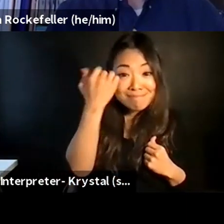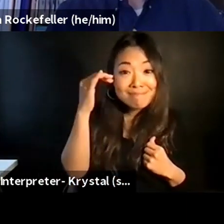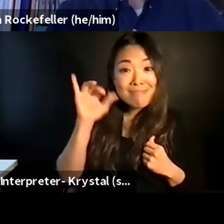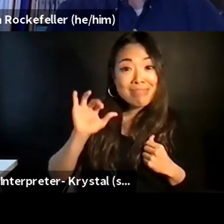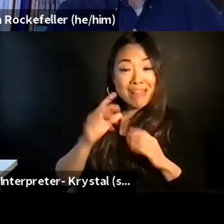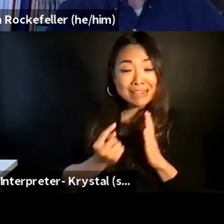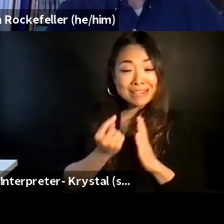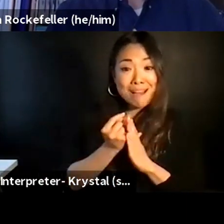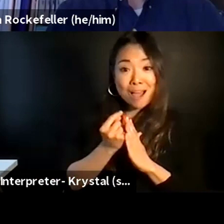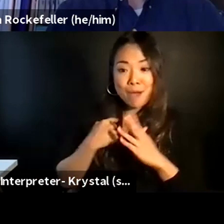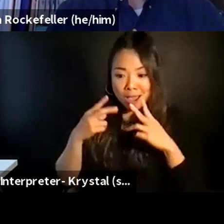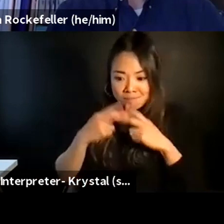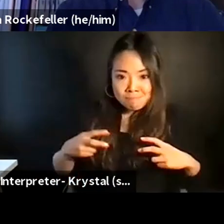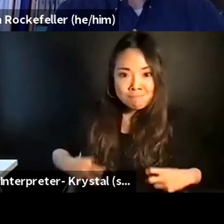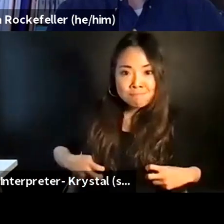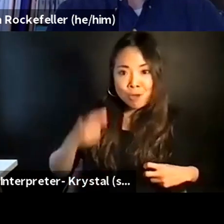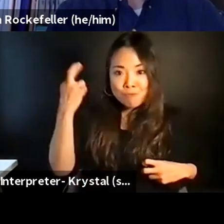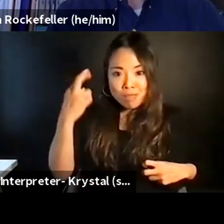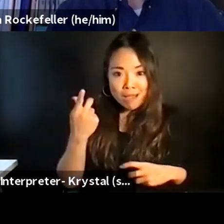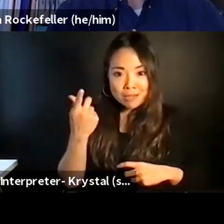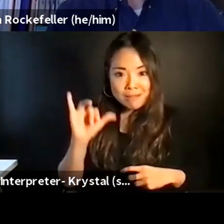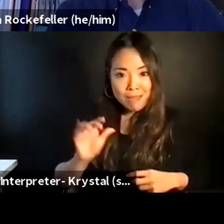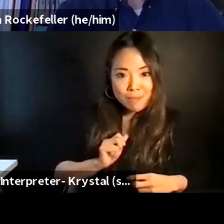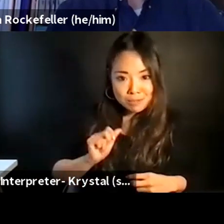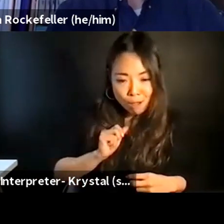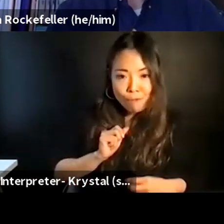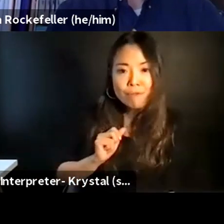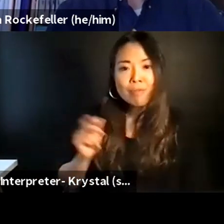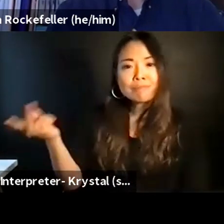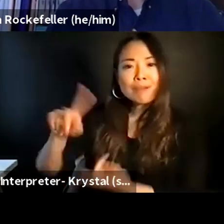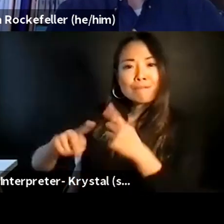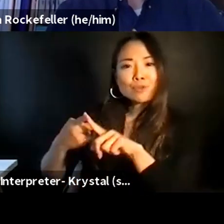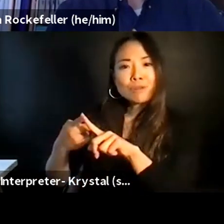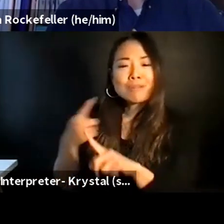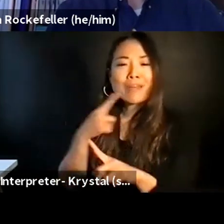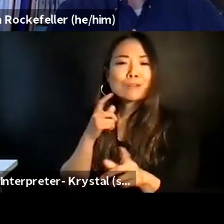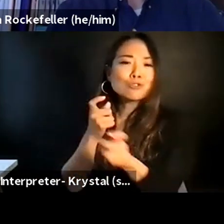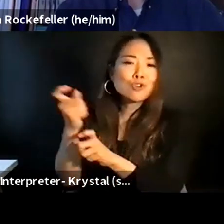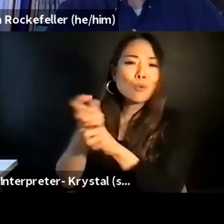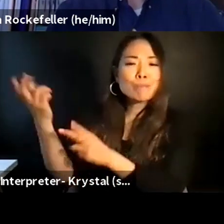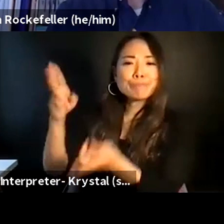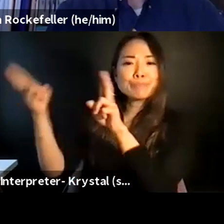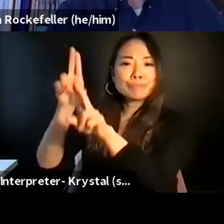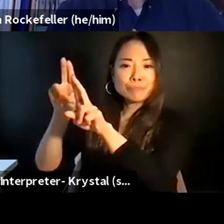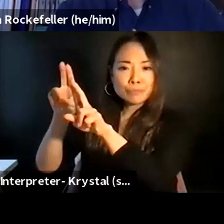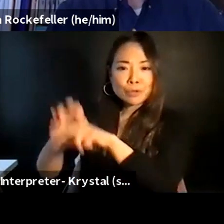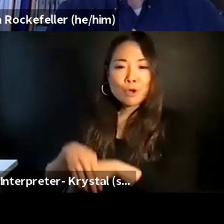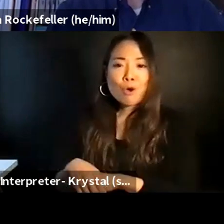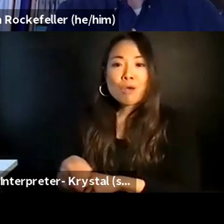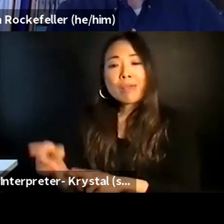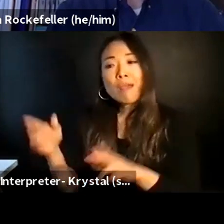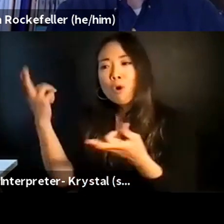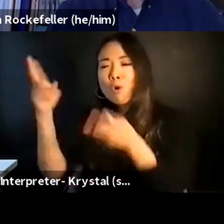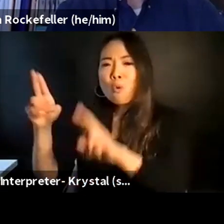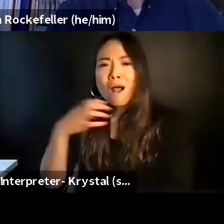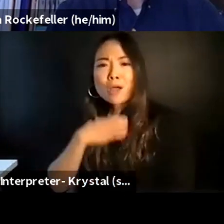11. His two friends started joking about how they wished they had finished the MF off.